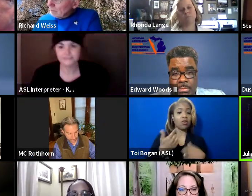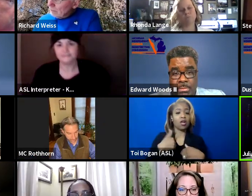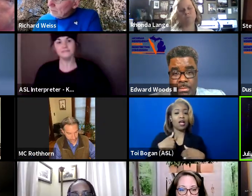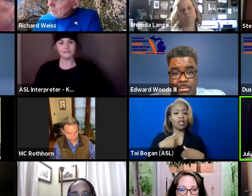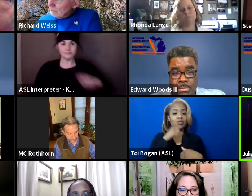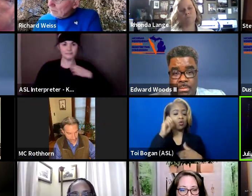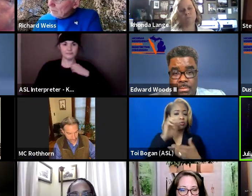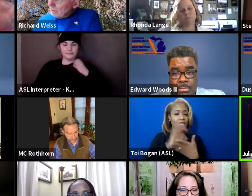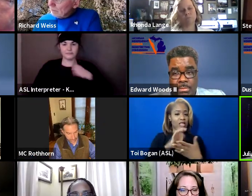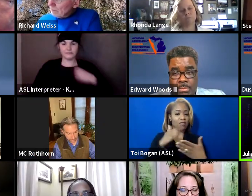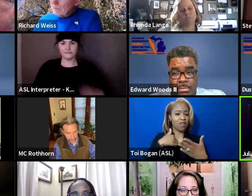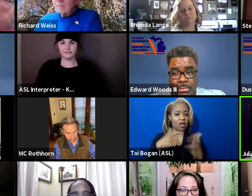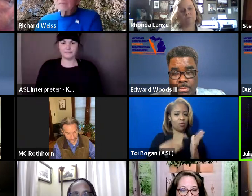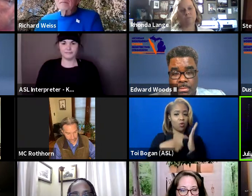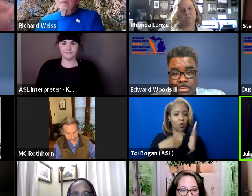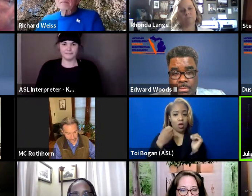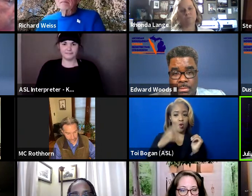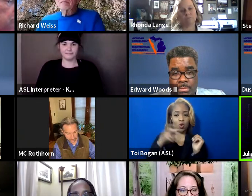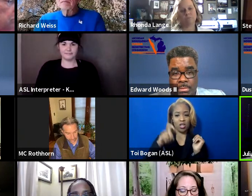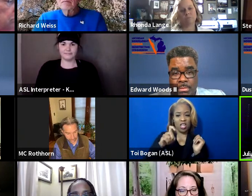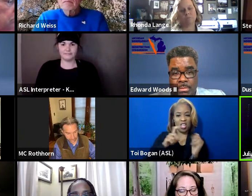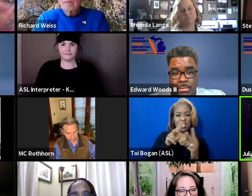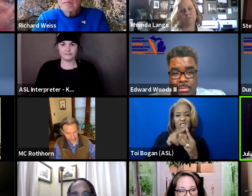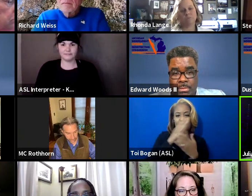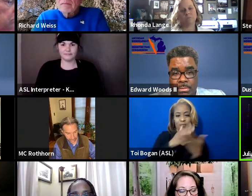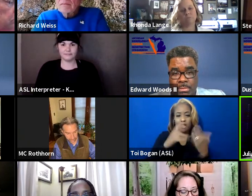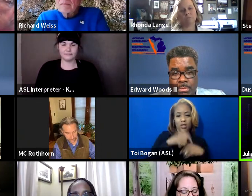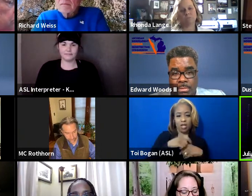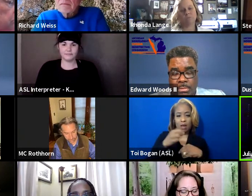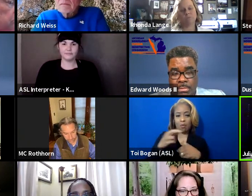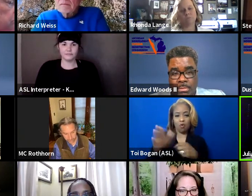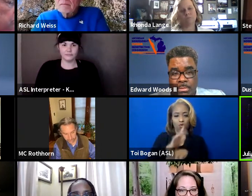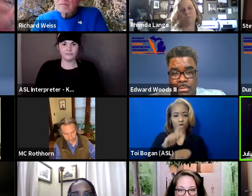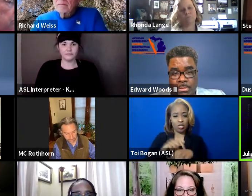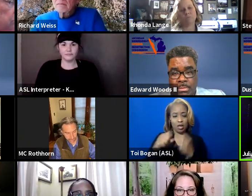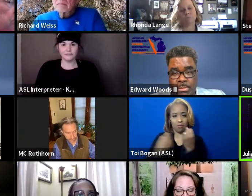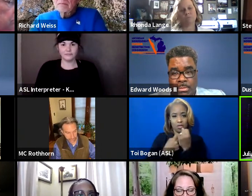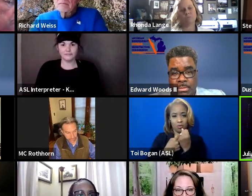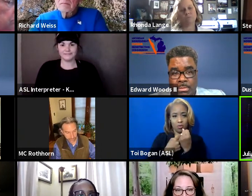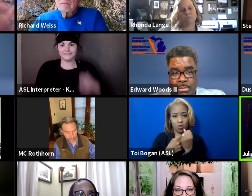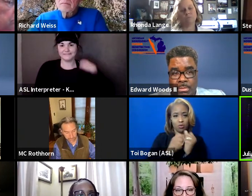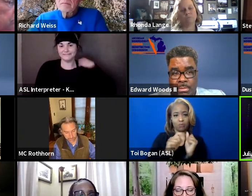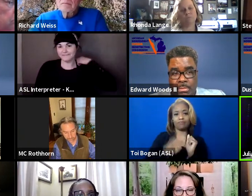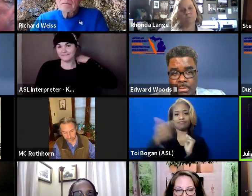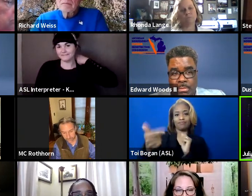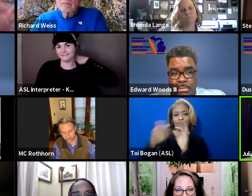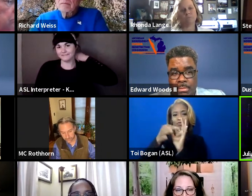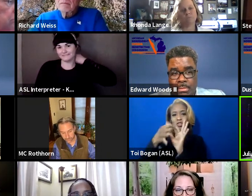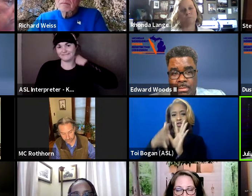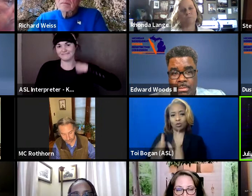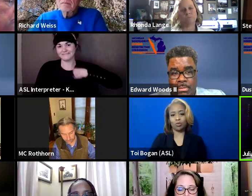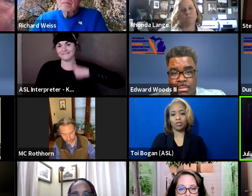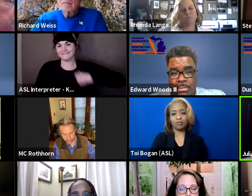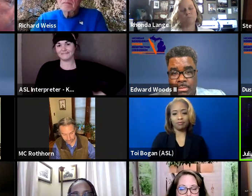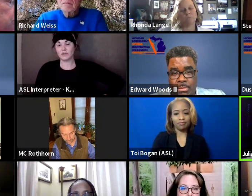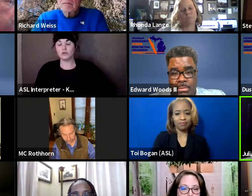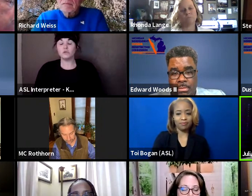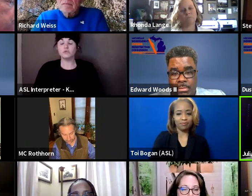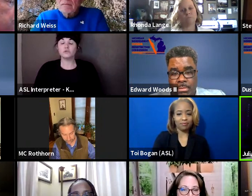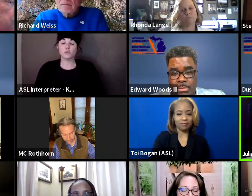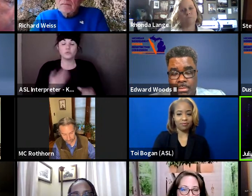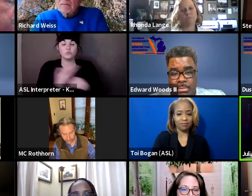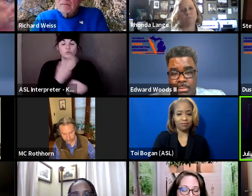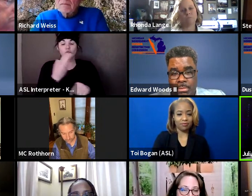believe I require or need either part-time or full-time support. So going through a legal staffing agency would enable